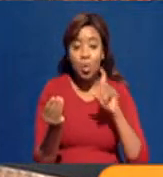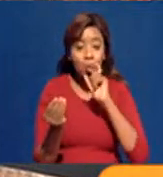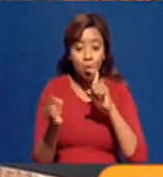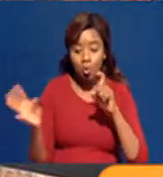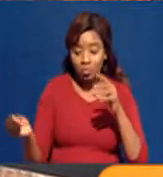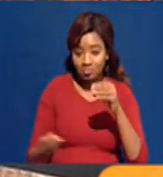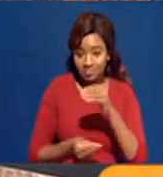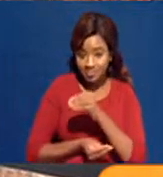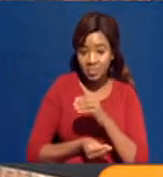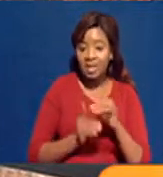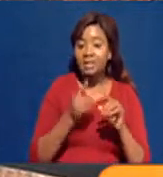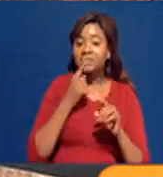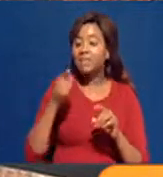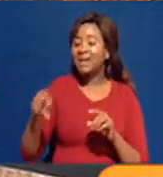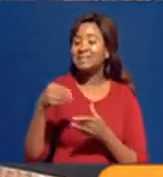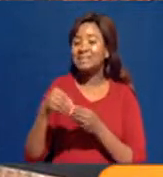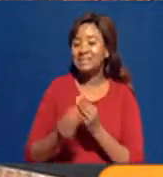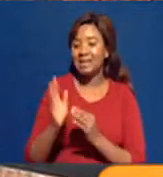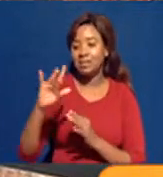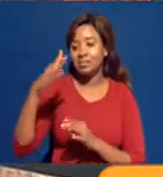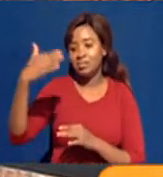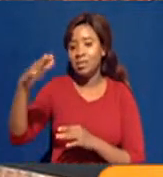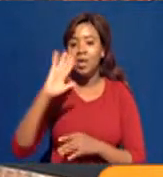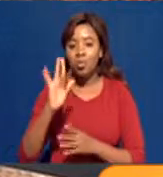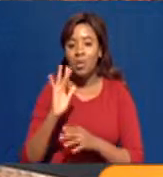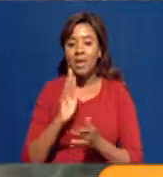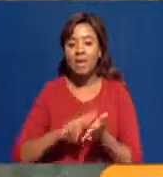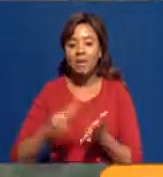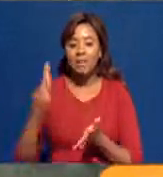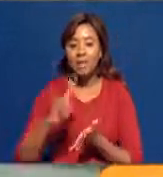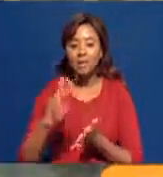worth hundreds of thousands. Take a look.